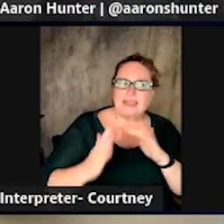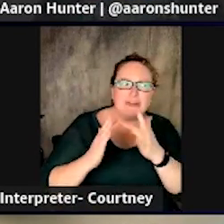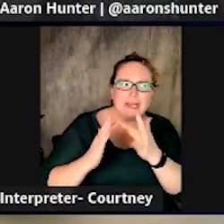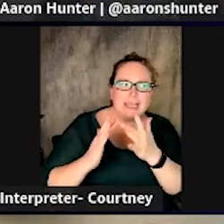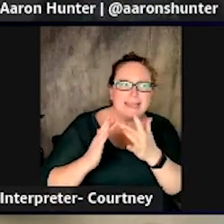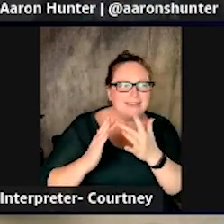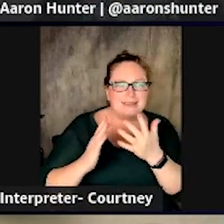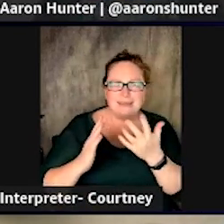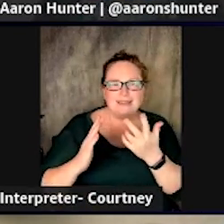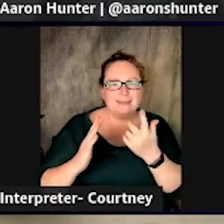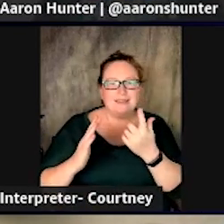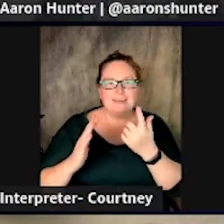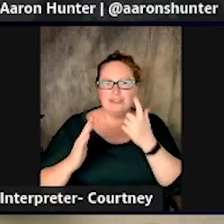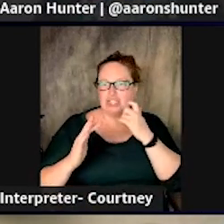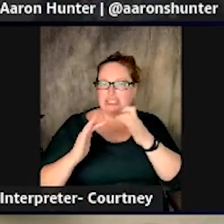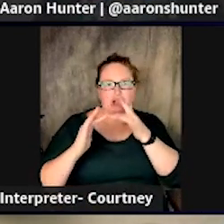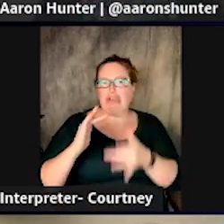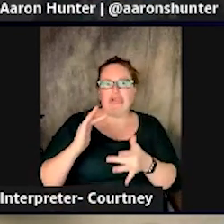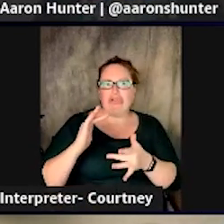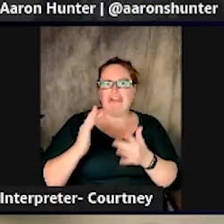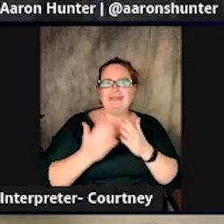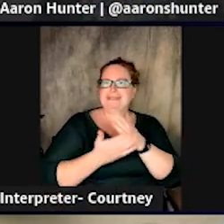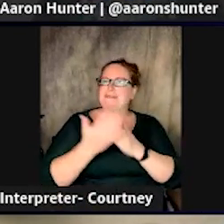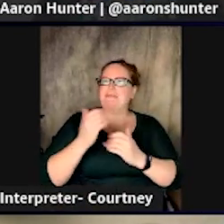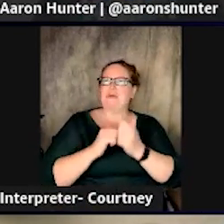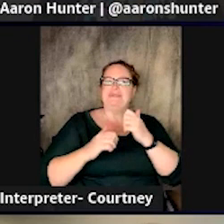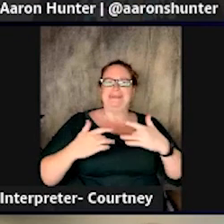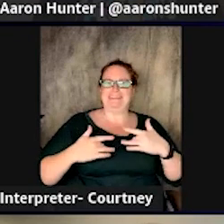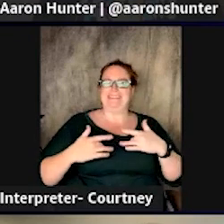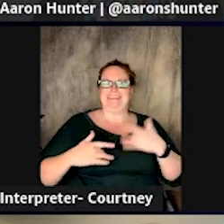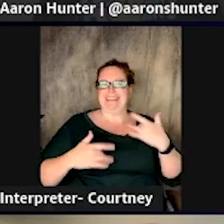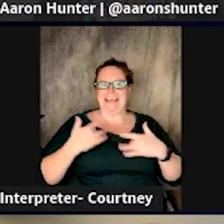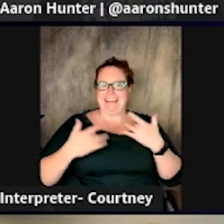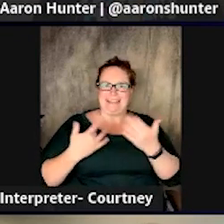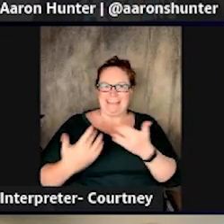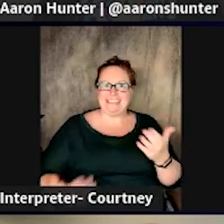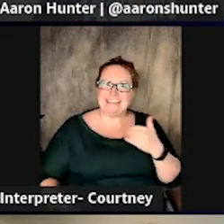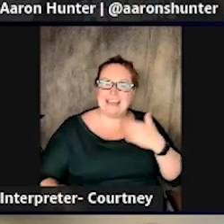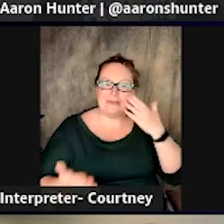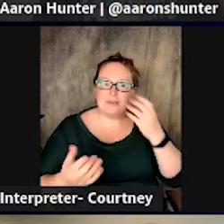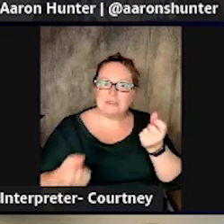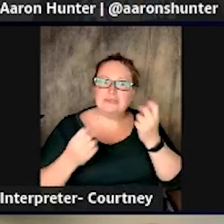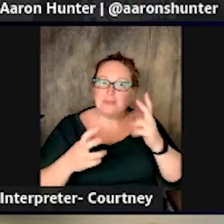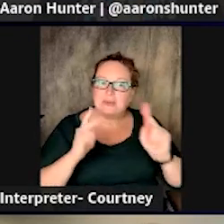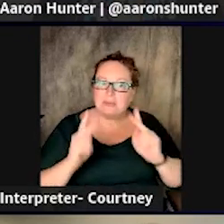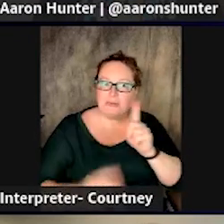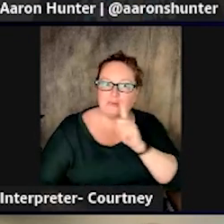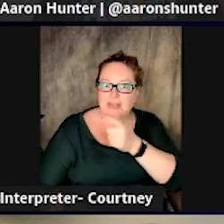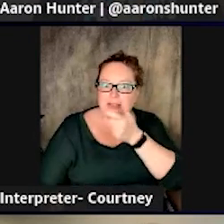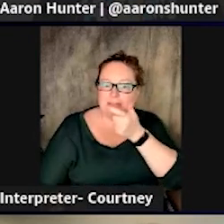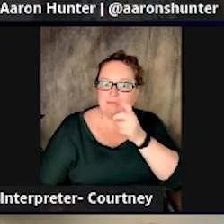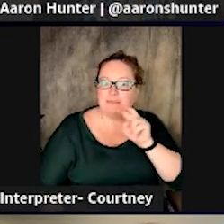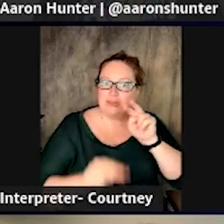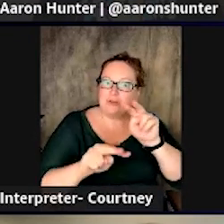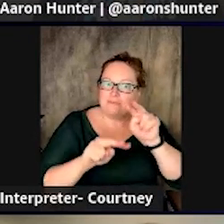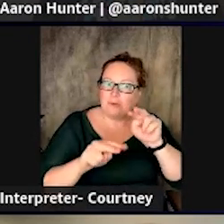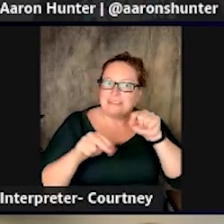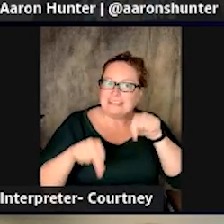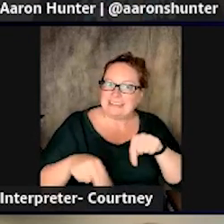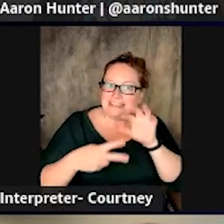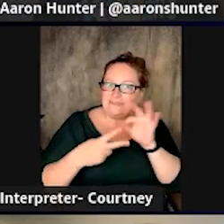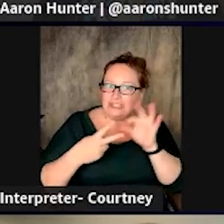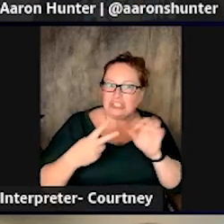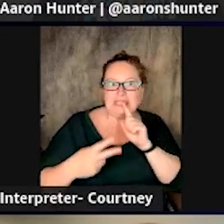I was kind of crapped out on like some of this most exciting stuff. I know there's so many people who are just like, really looking forward to this feature, and definitely